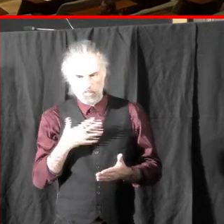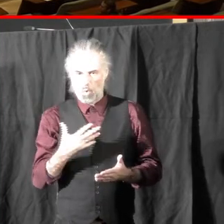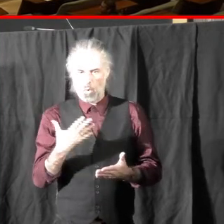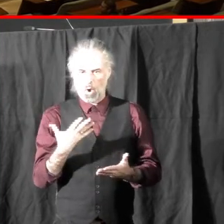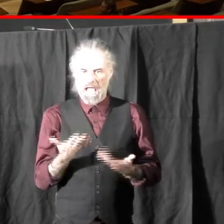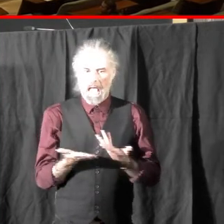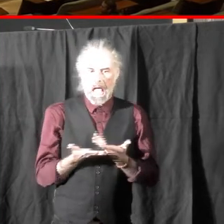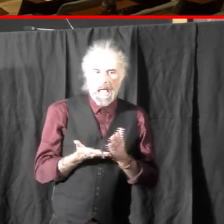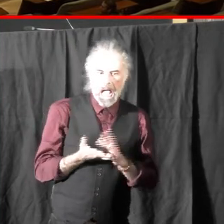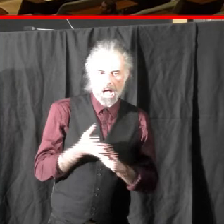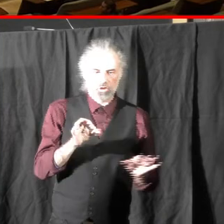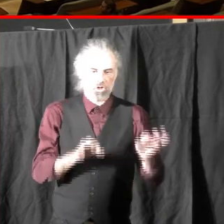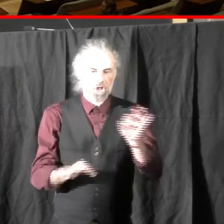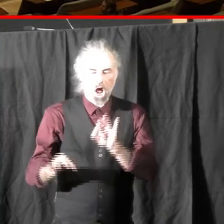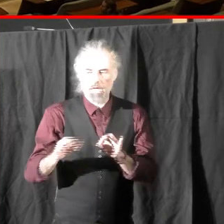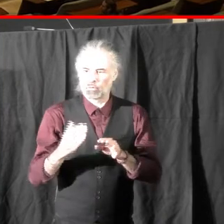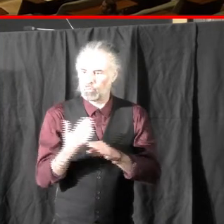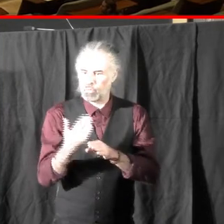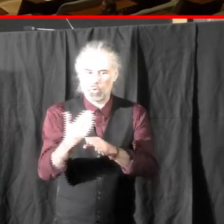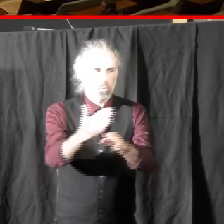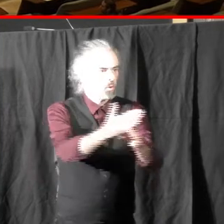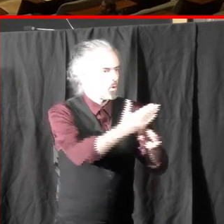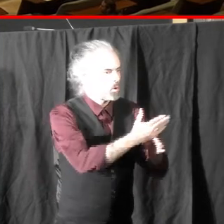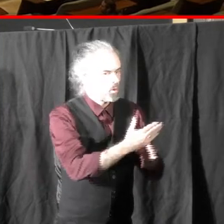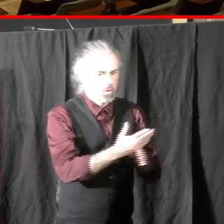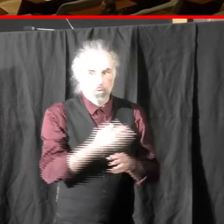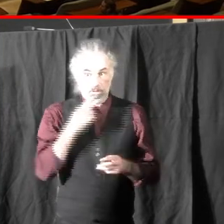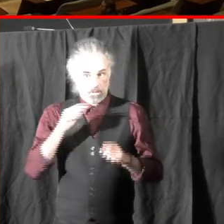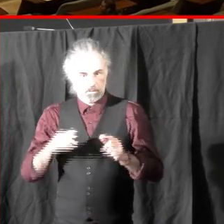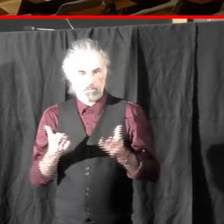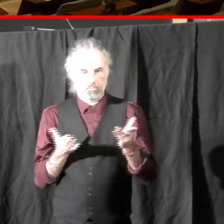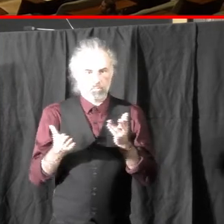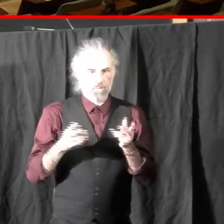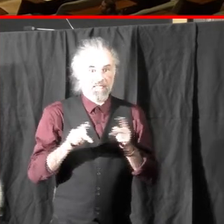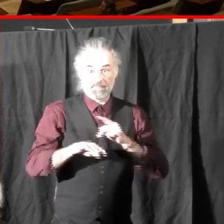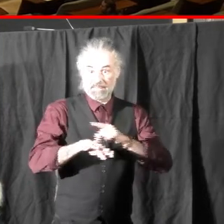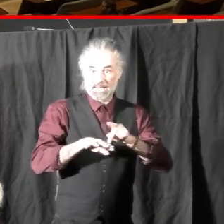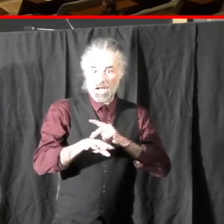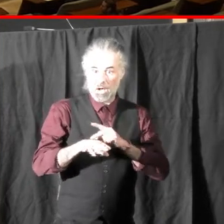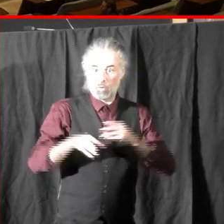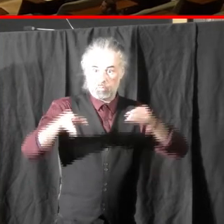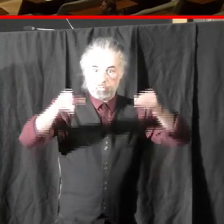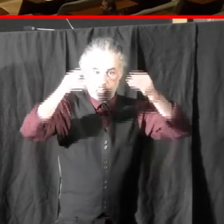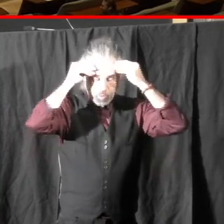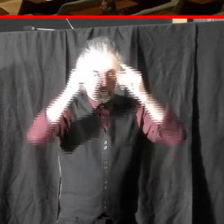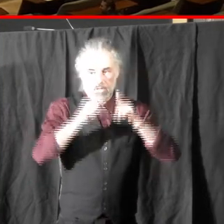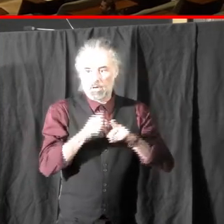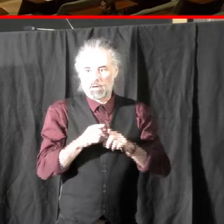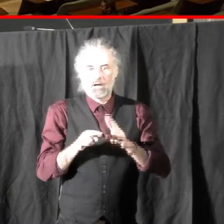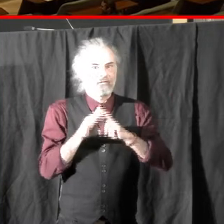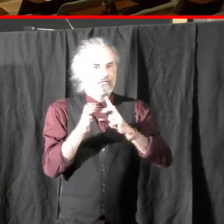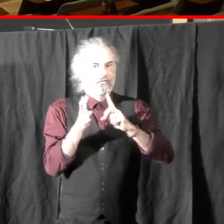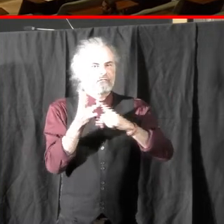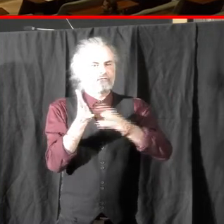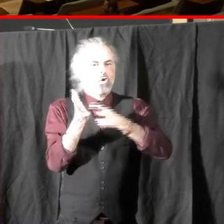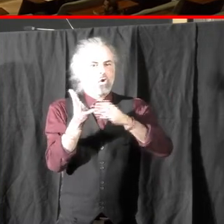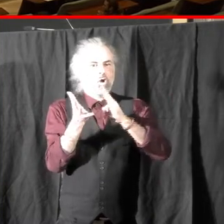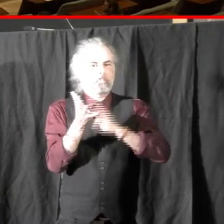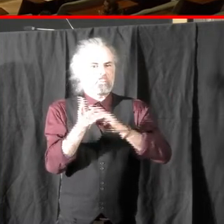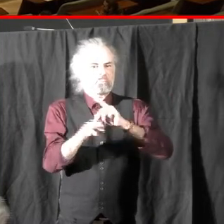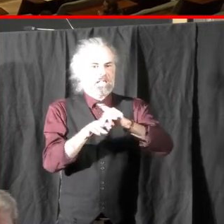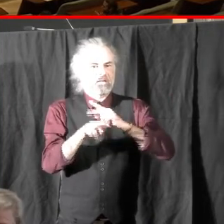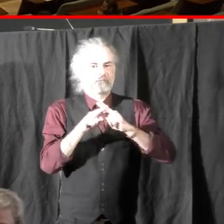works. And so through this theatre and how you guys are doing it, actually we are learning. Forum Theatre. Forum Theatre, yes. Science communication, yeah!